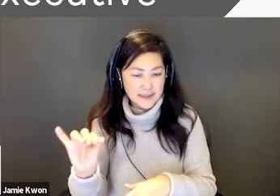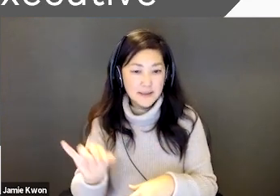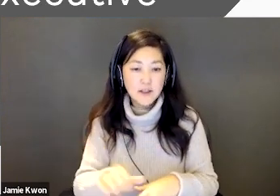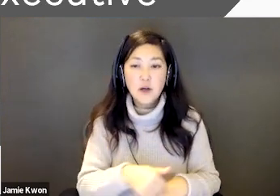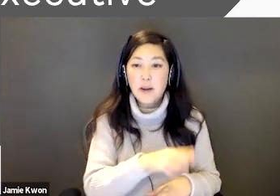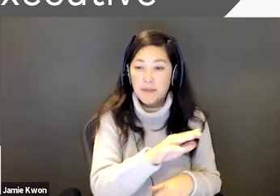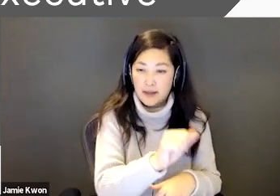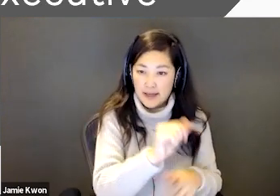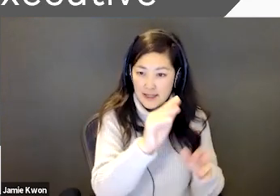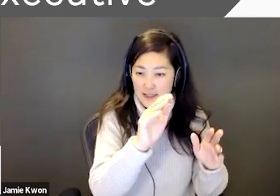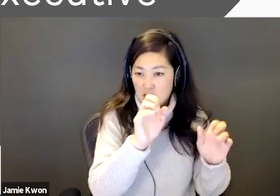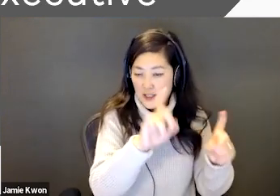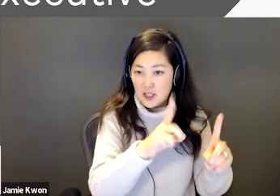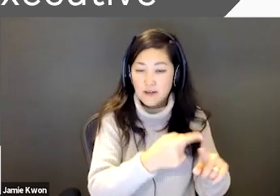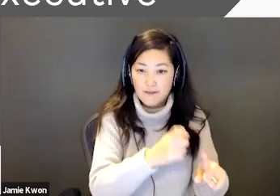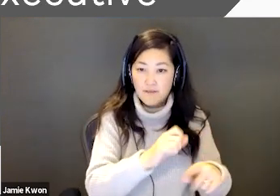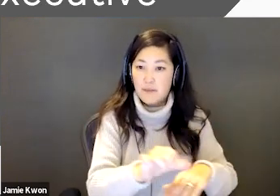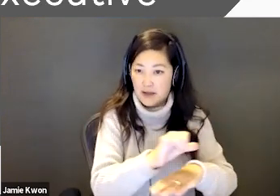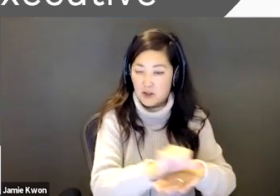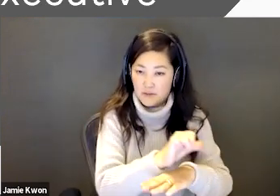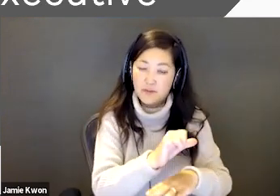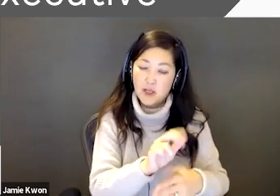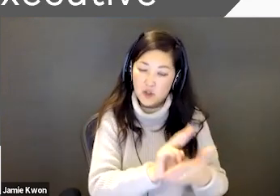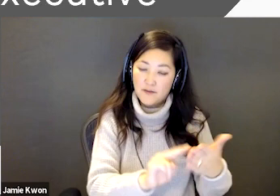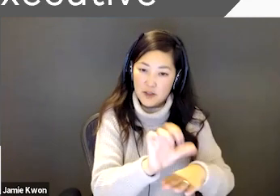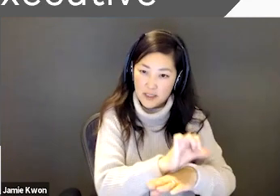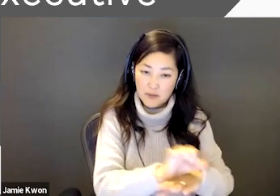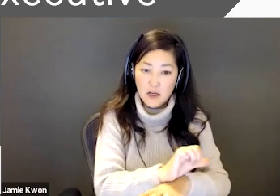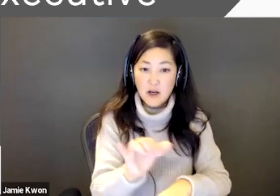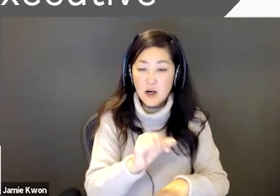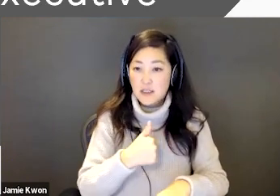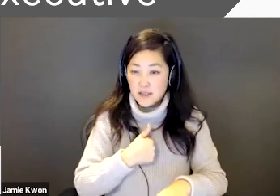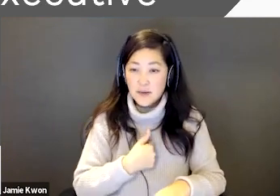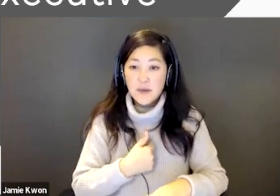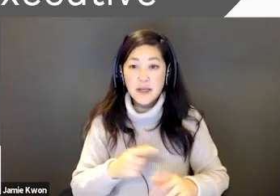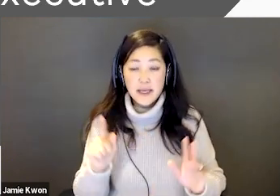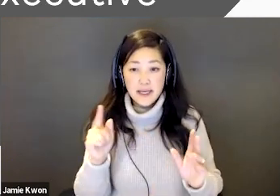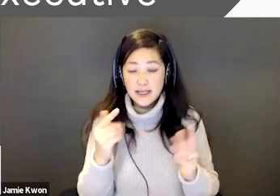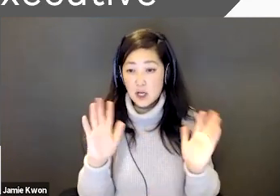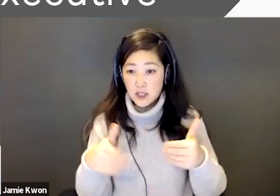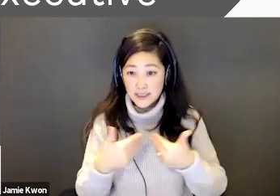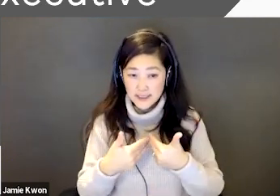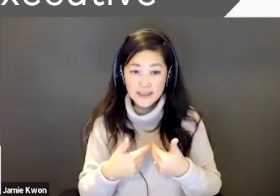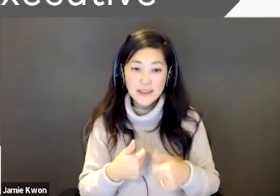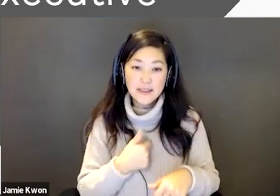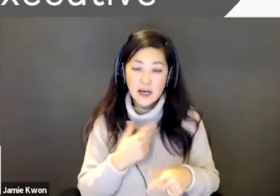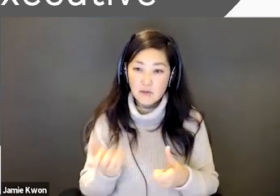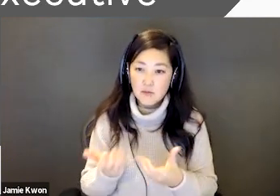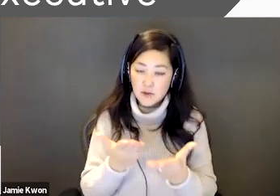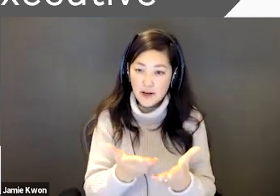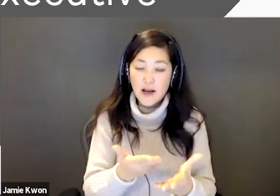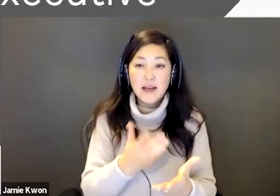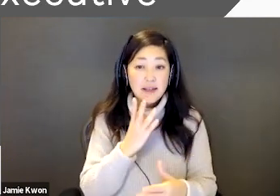Bachelor of Education from the University of Alberta. I'm also autistic and bring to my practice lived as well as learned experience.